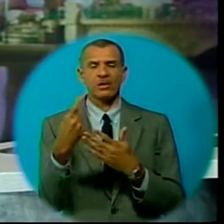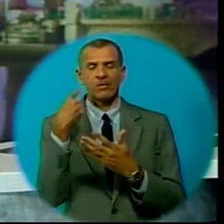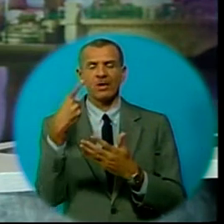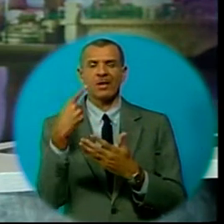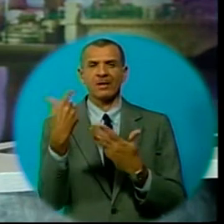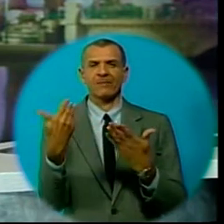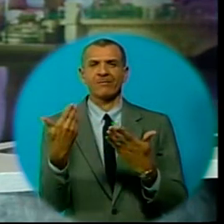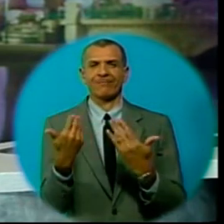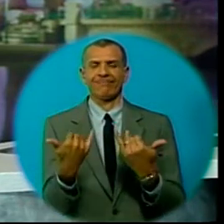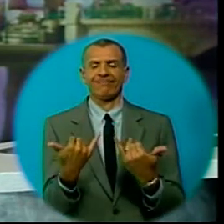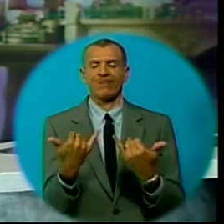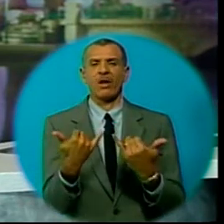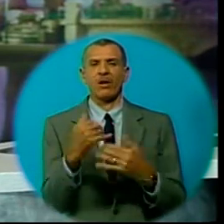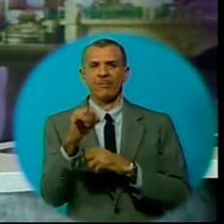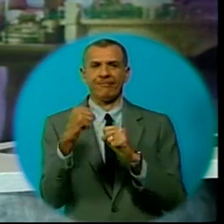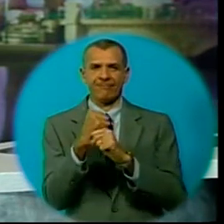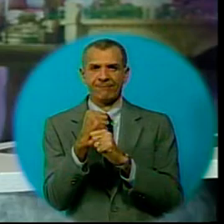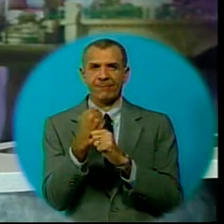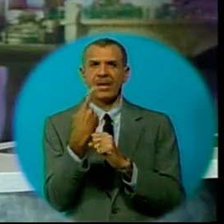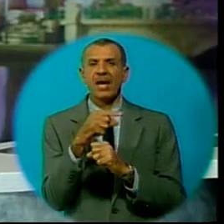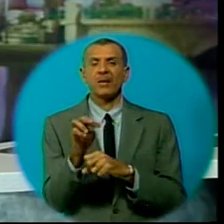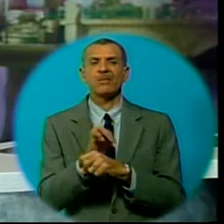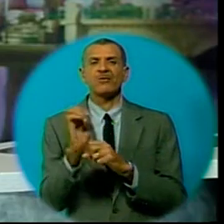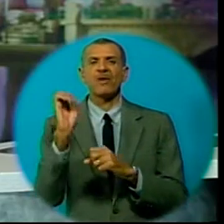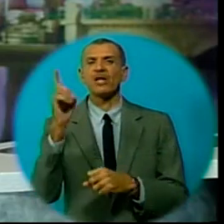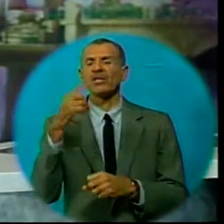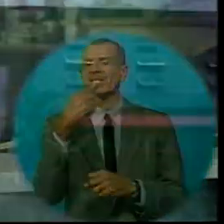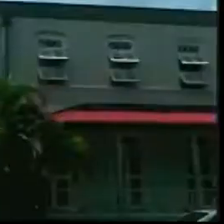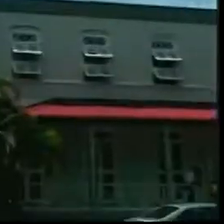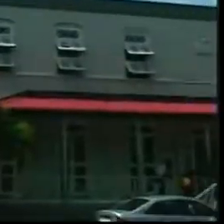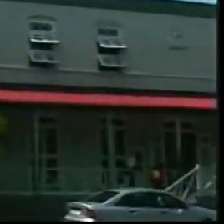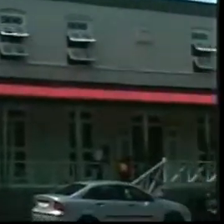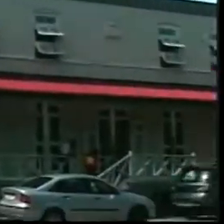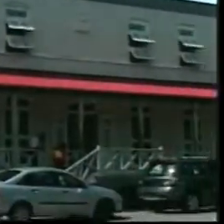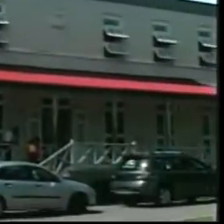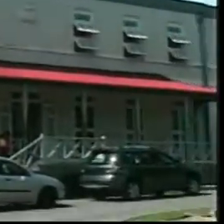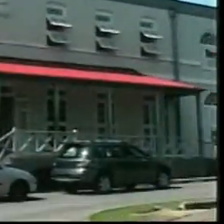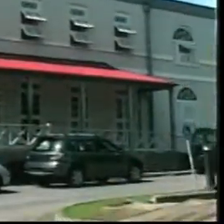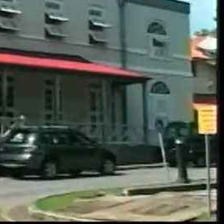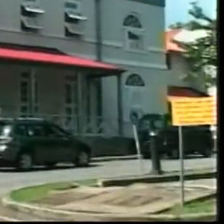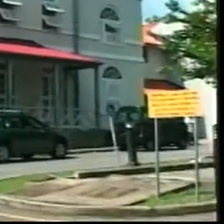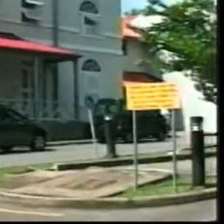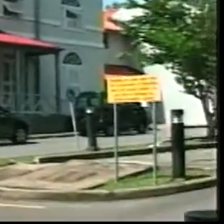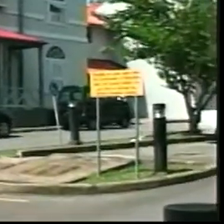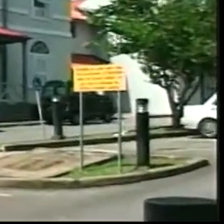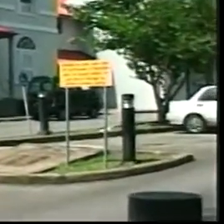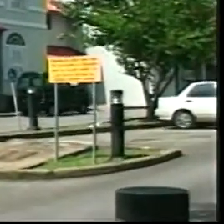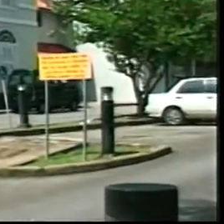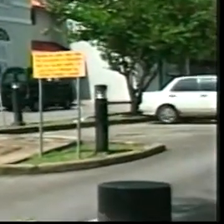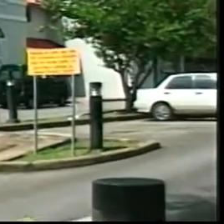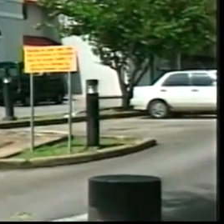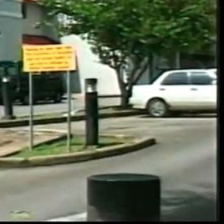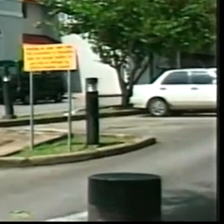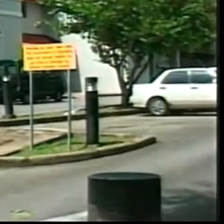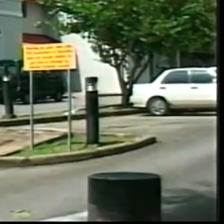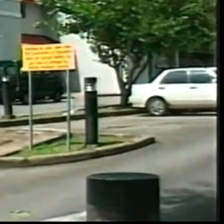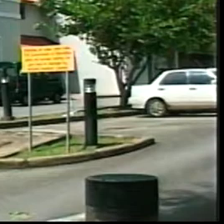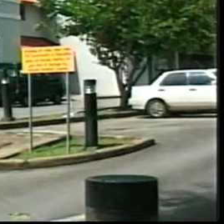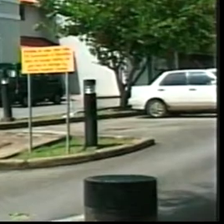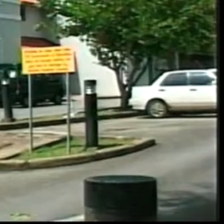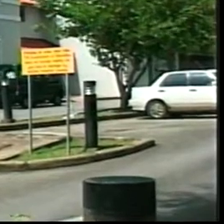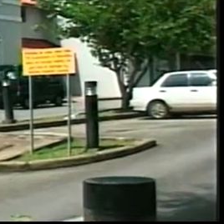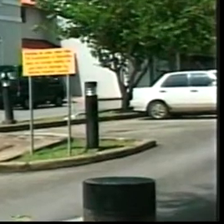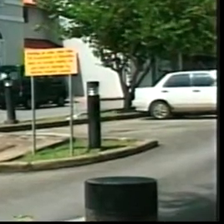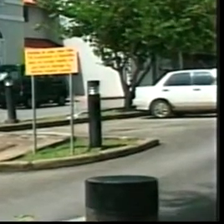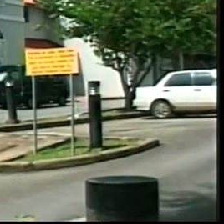year. The Ministry of Education, in a release, says this tuition support recognizes that some students at the UWI will